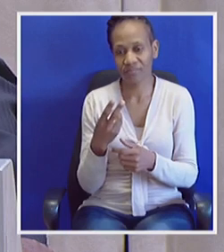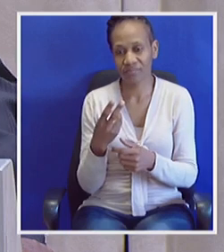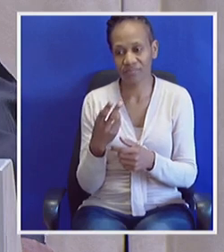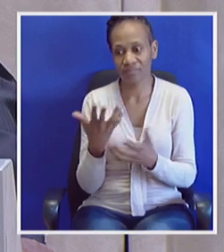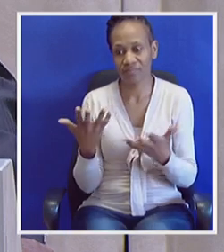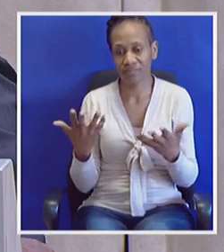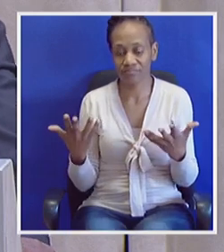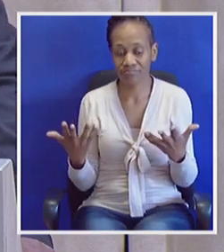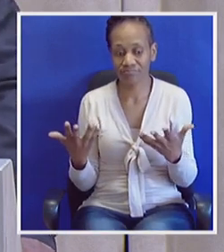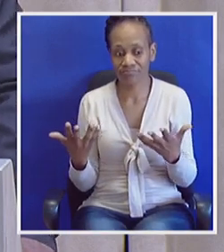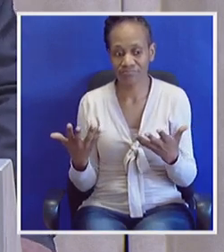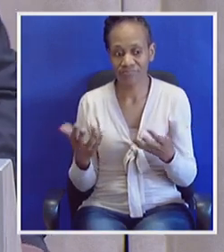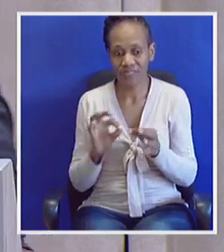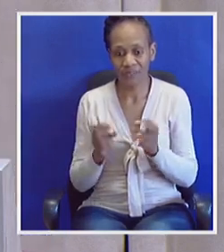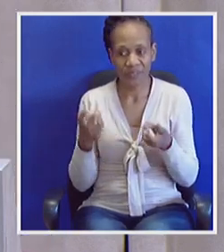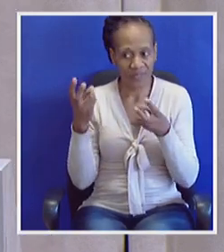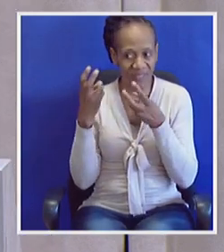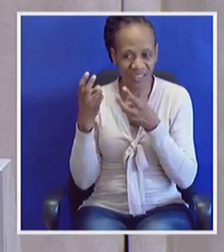Order, Honorable Mkwili.